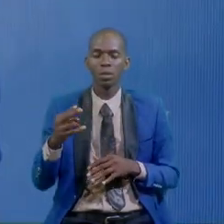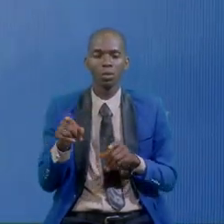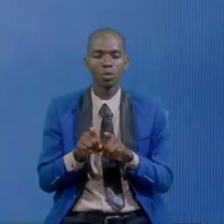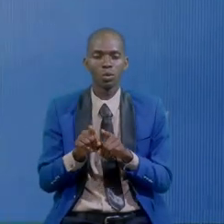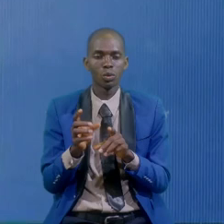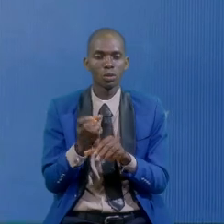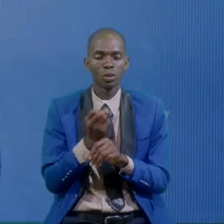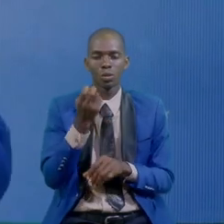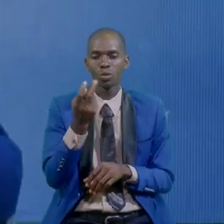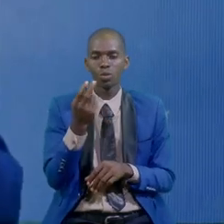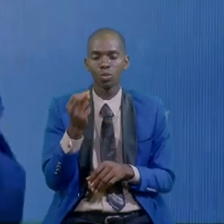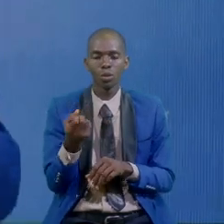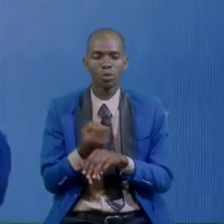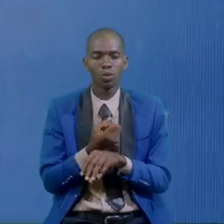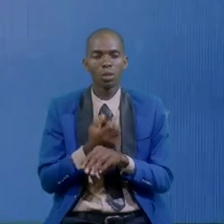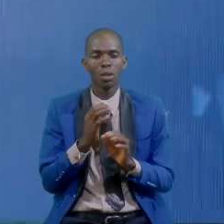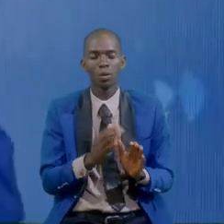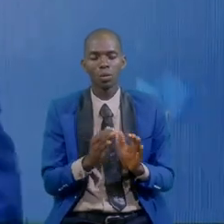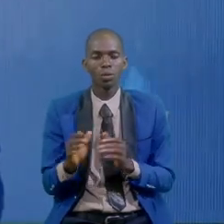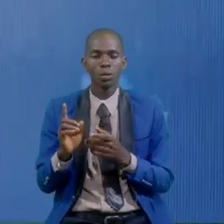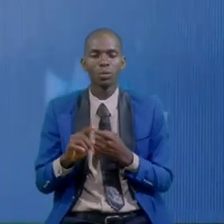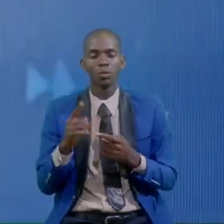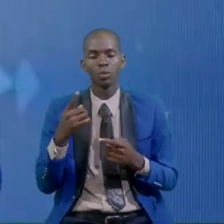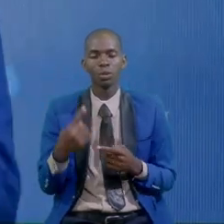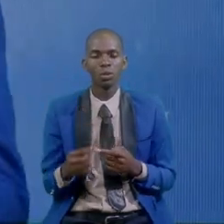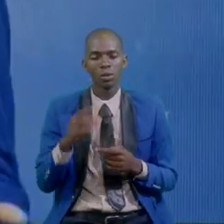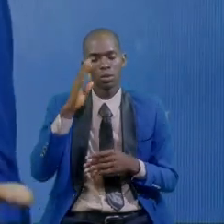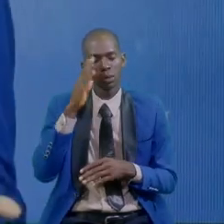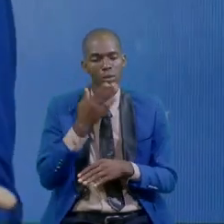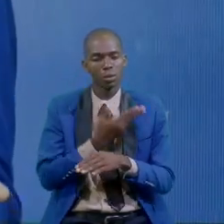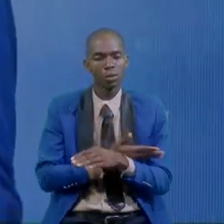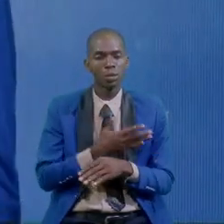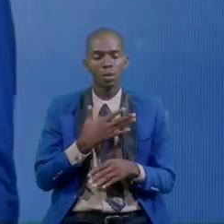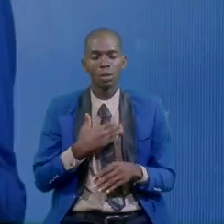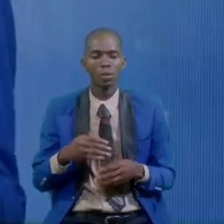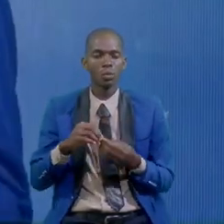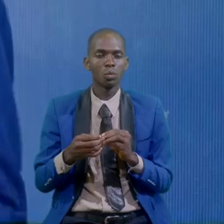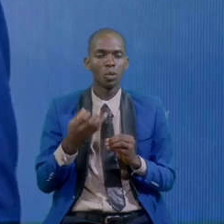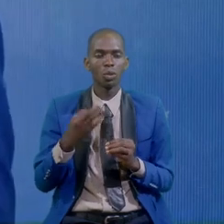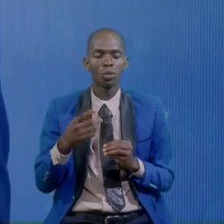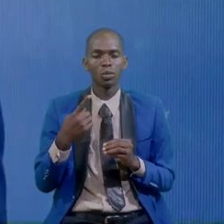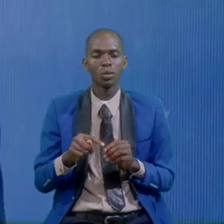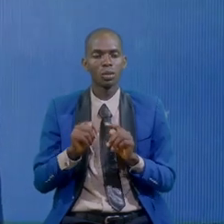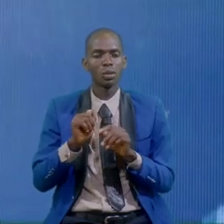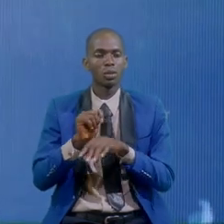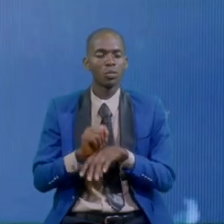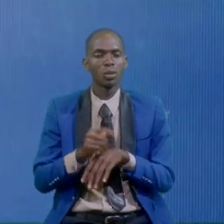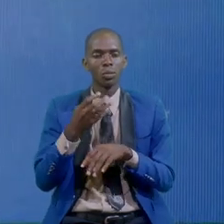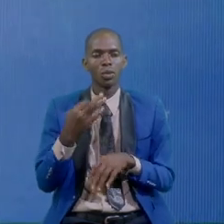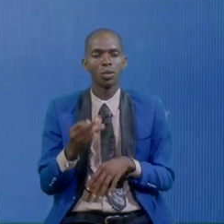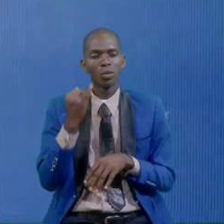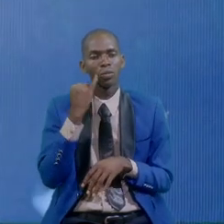the number of the tribes of the sons of Jacob, unto whom the word of the Lord